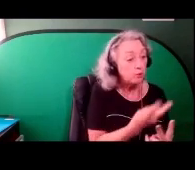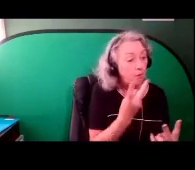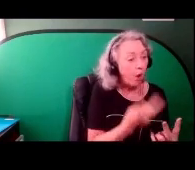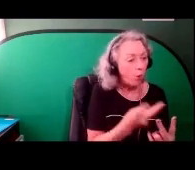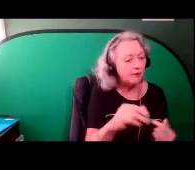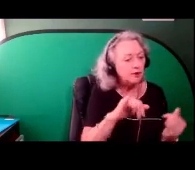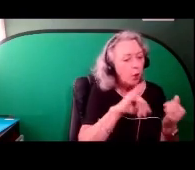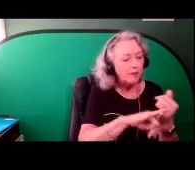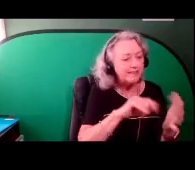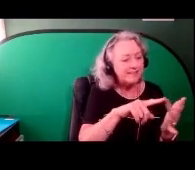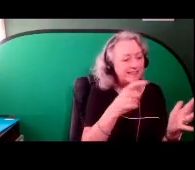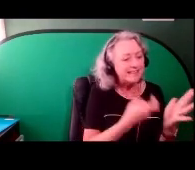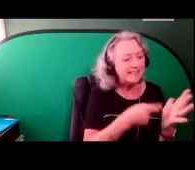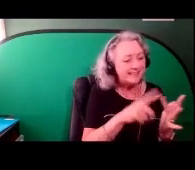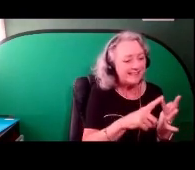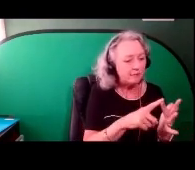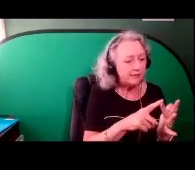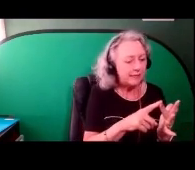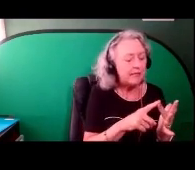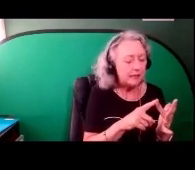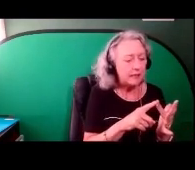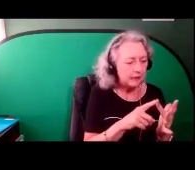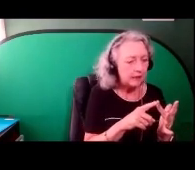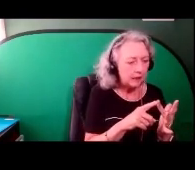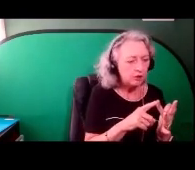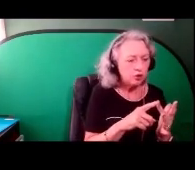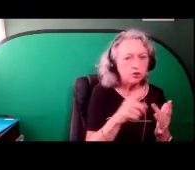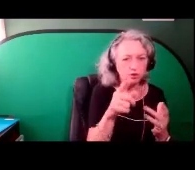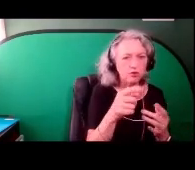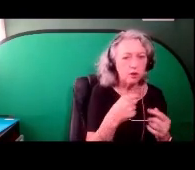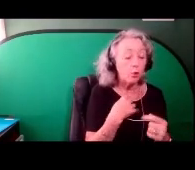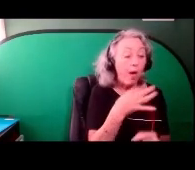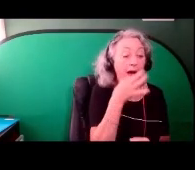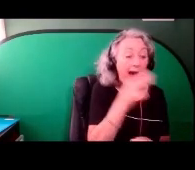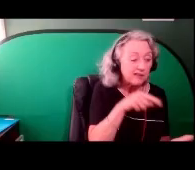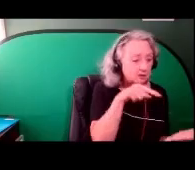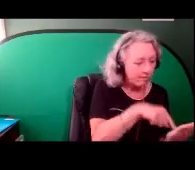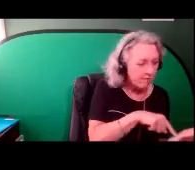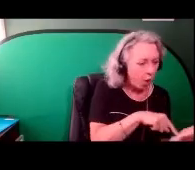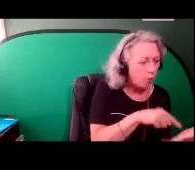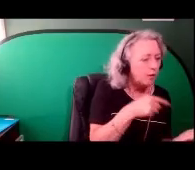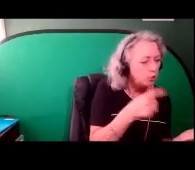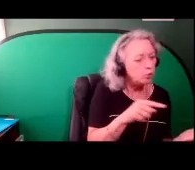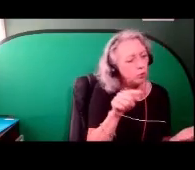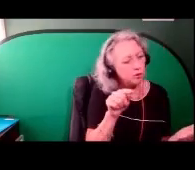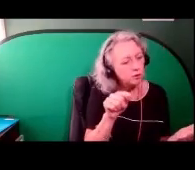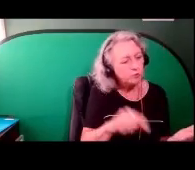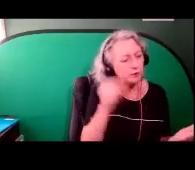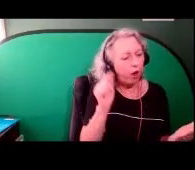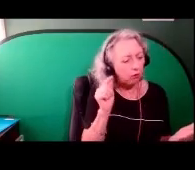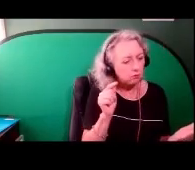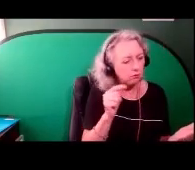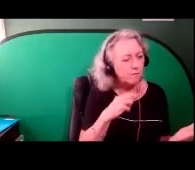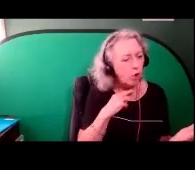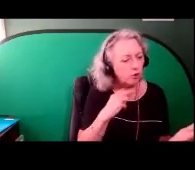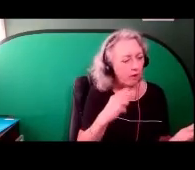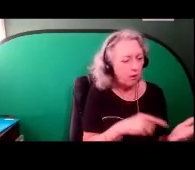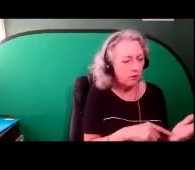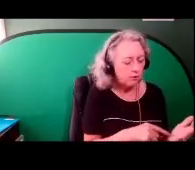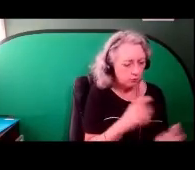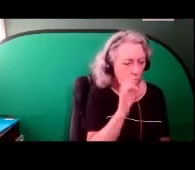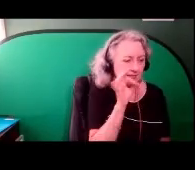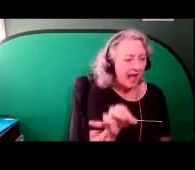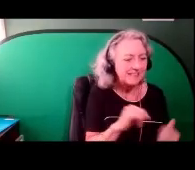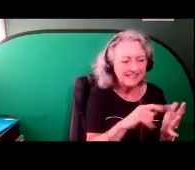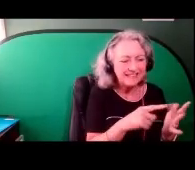to turn VoiceOver. In fact, yeah, I am. I'm going to ask Siri to turn VoiceOver on for me. turn VoiceOver on.